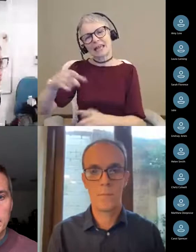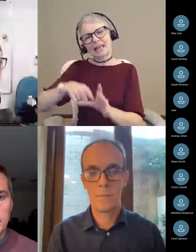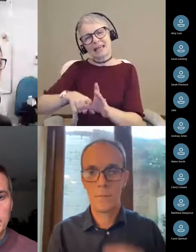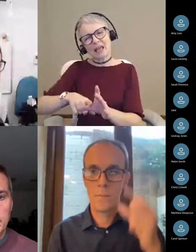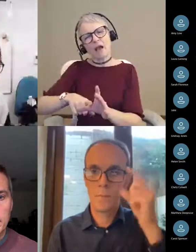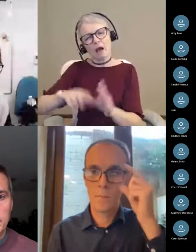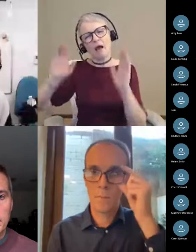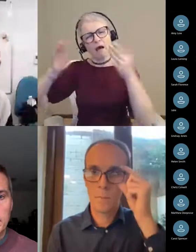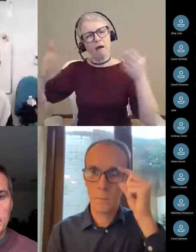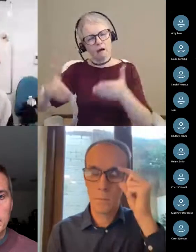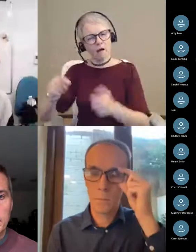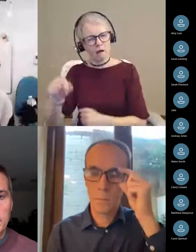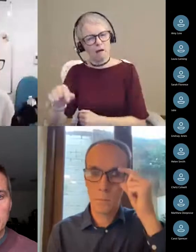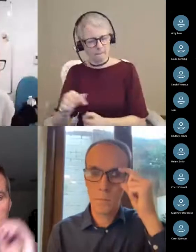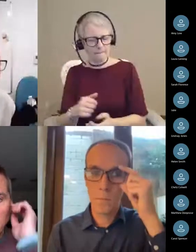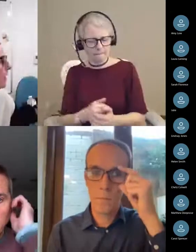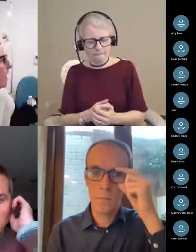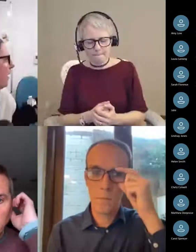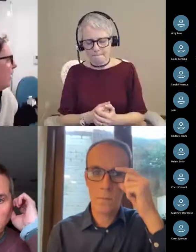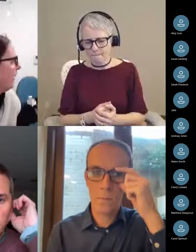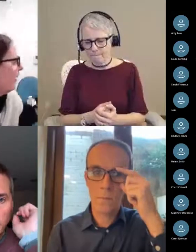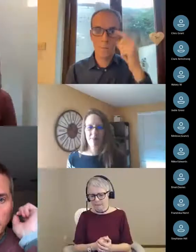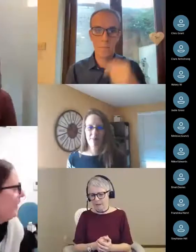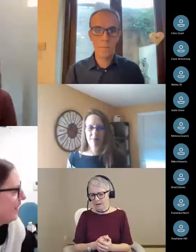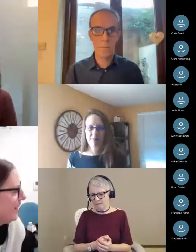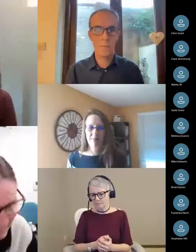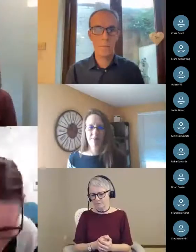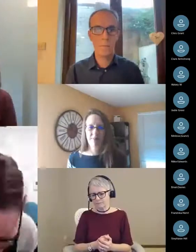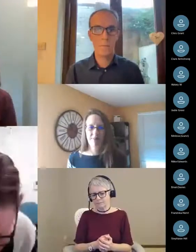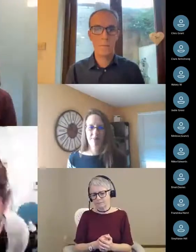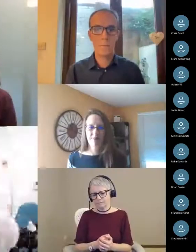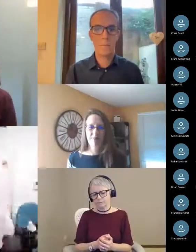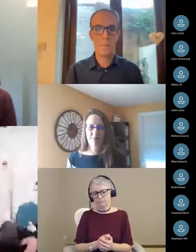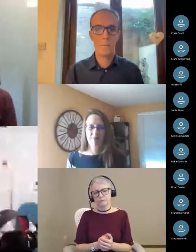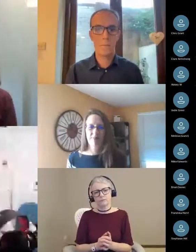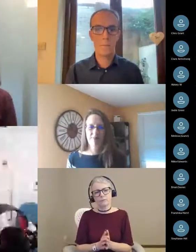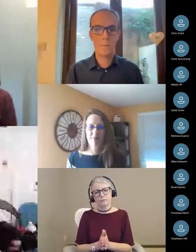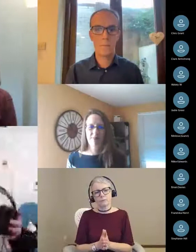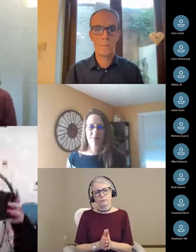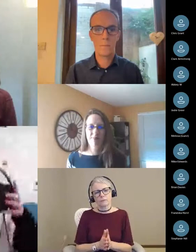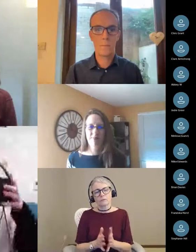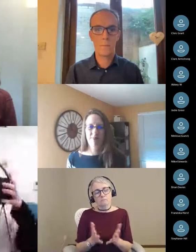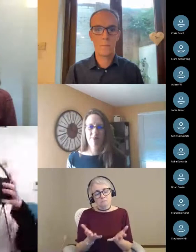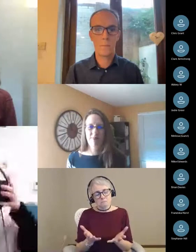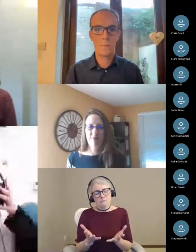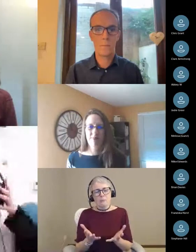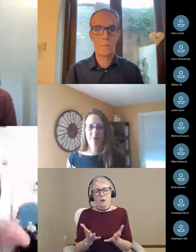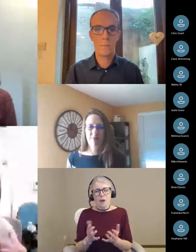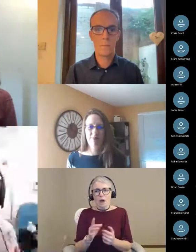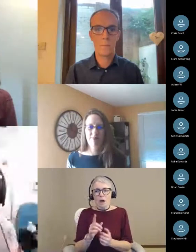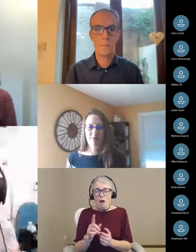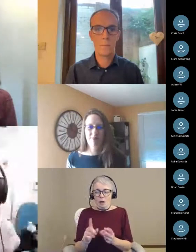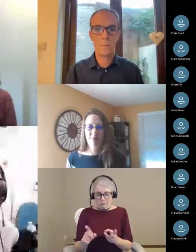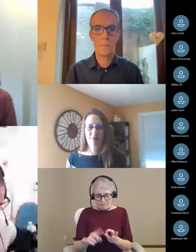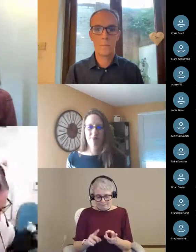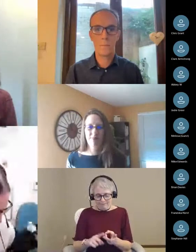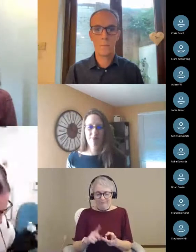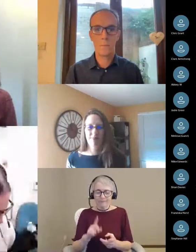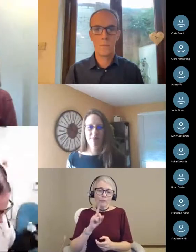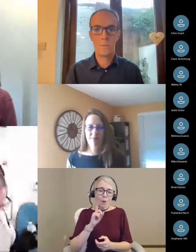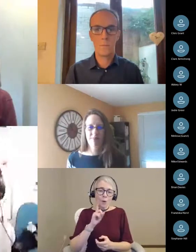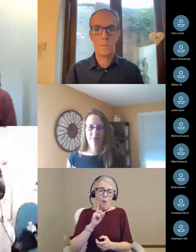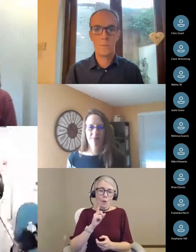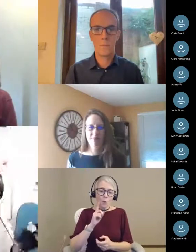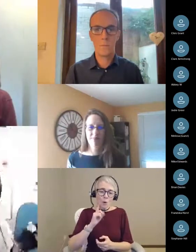really focusing on kind of learning and looking at accessibility in that field. So I'm also a white woman. My